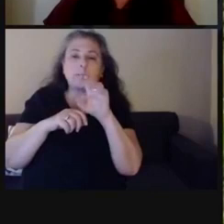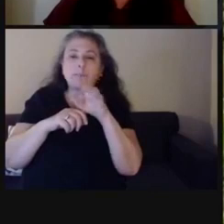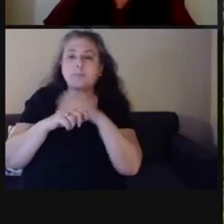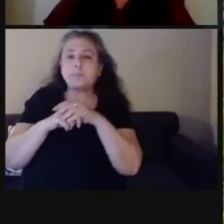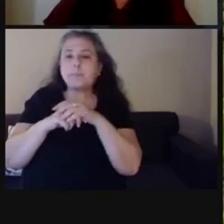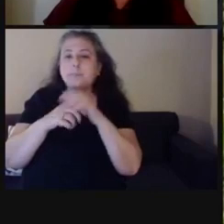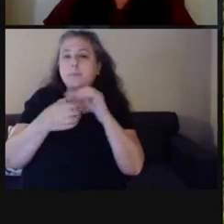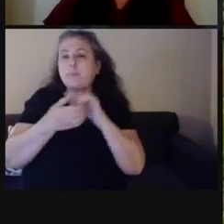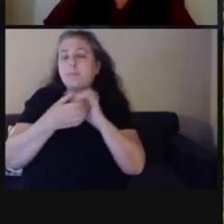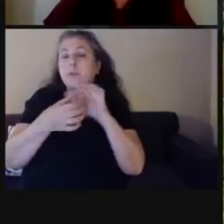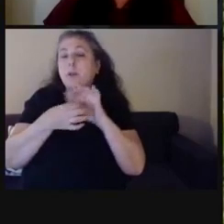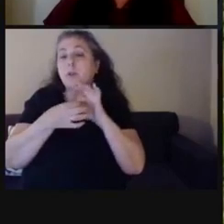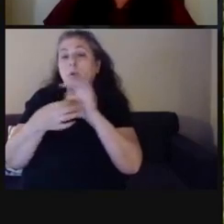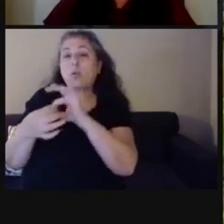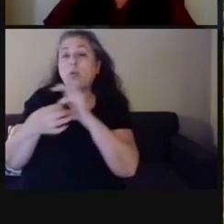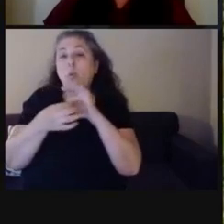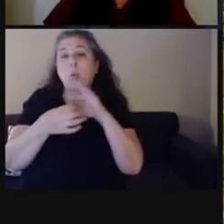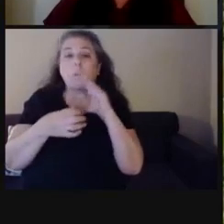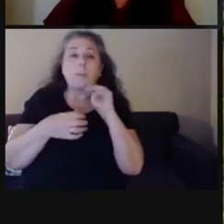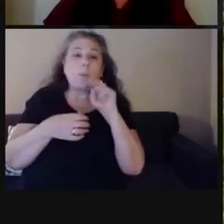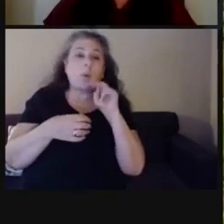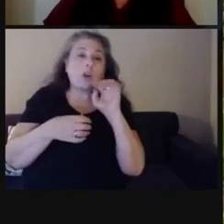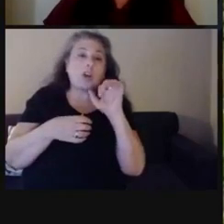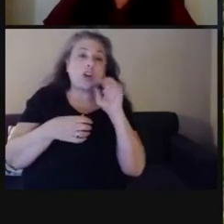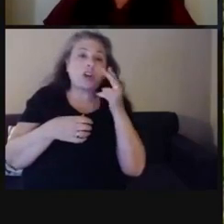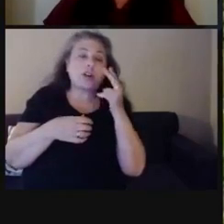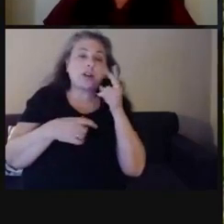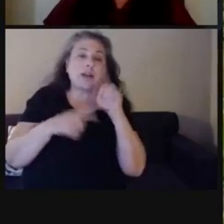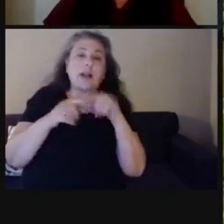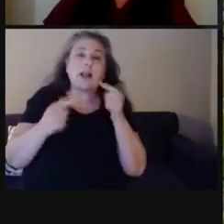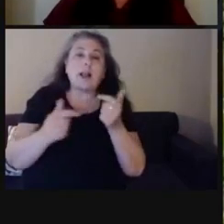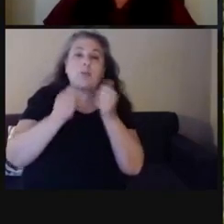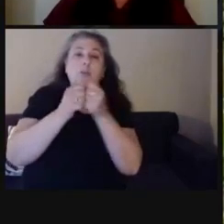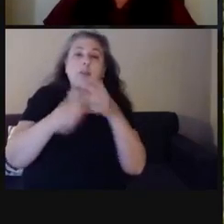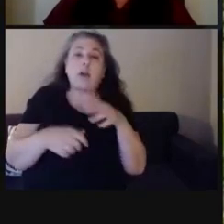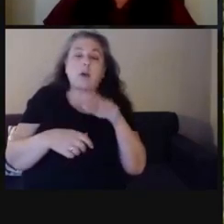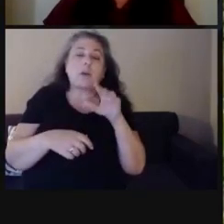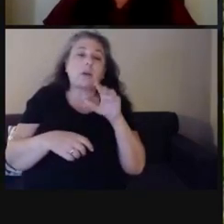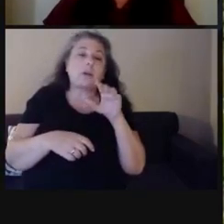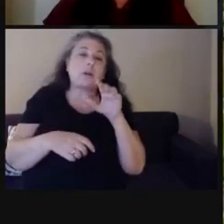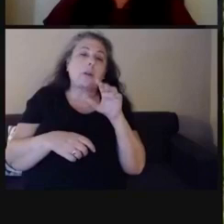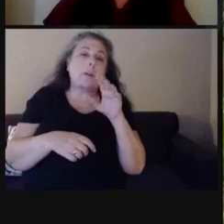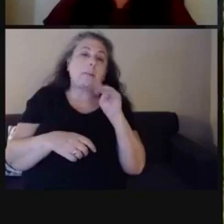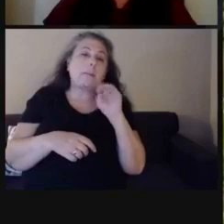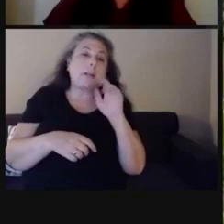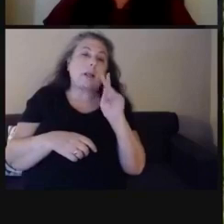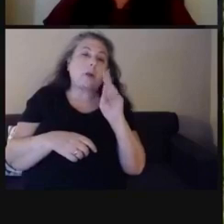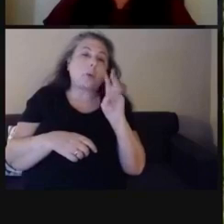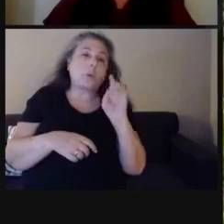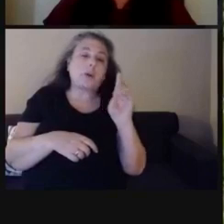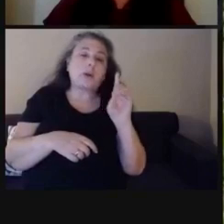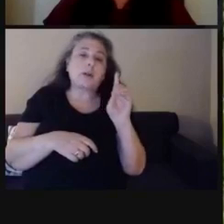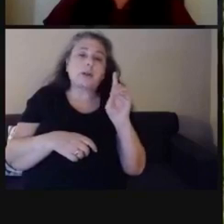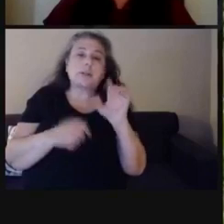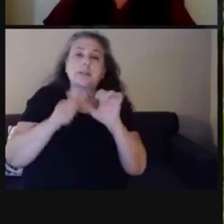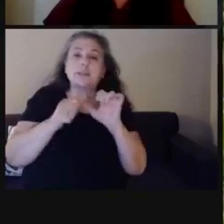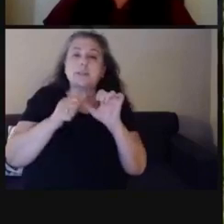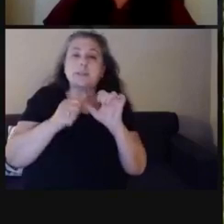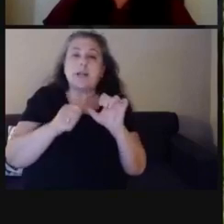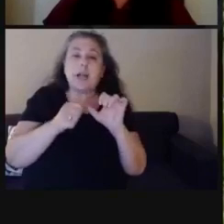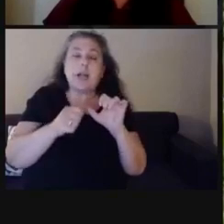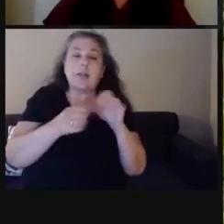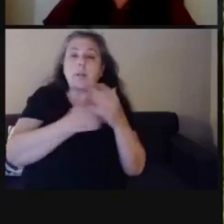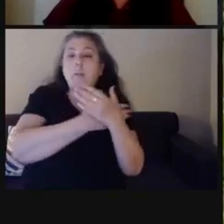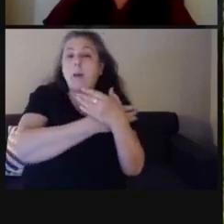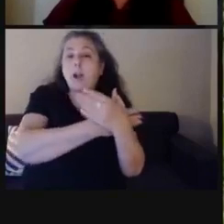The monarchs can't live without milkweed, and the milkweed sustain the monarchs.